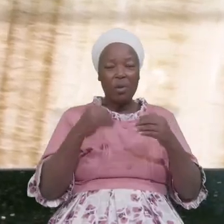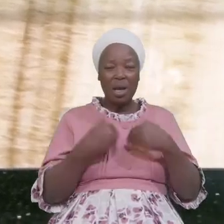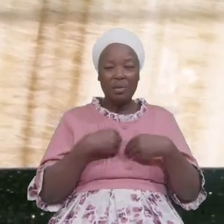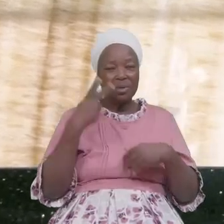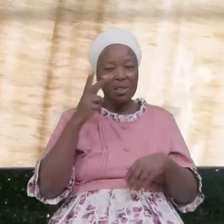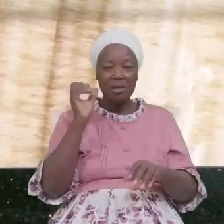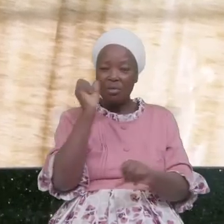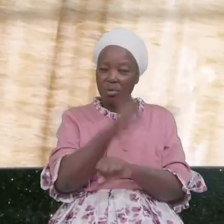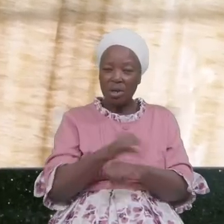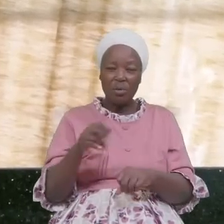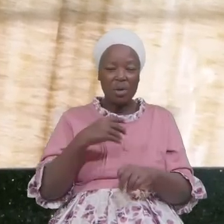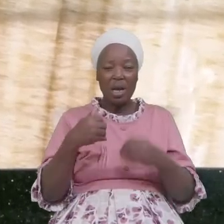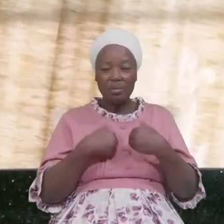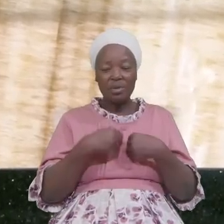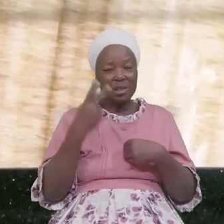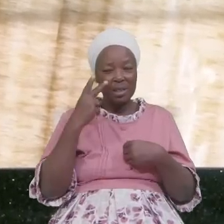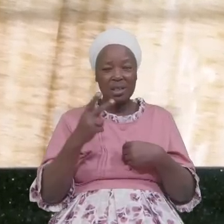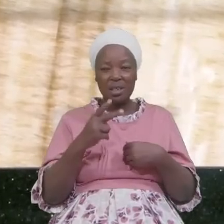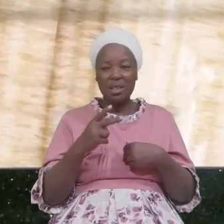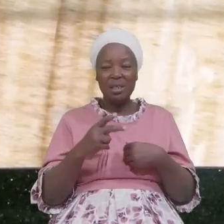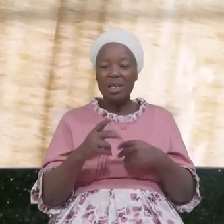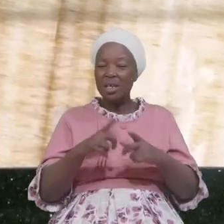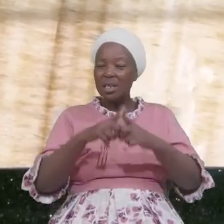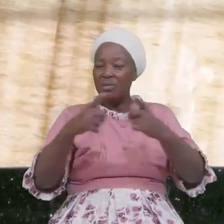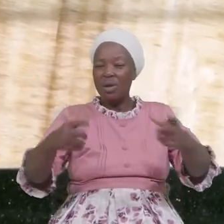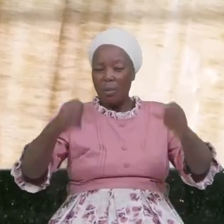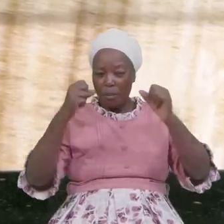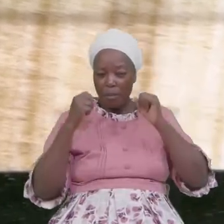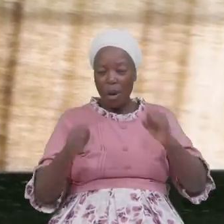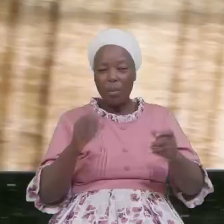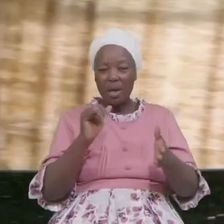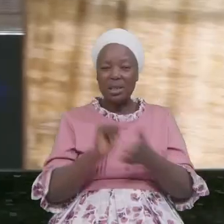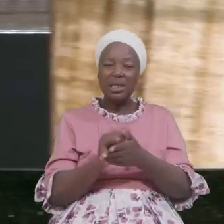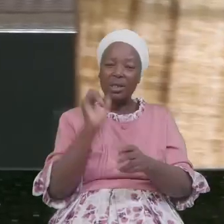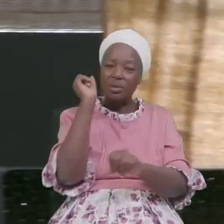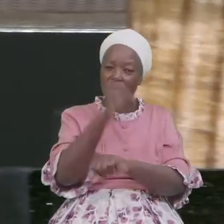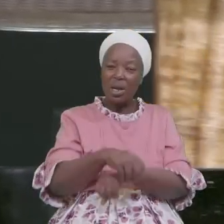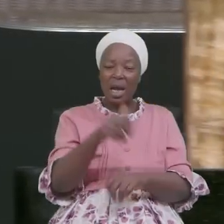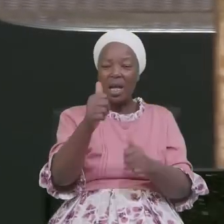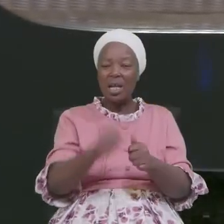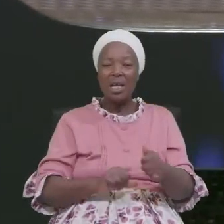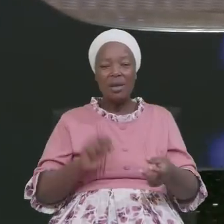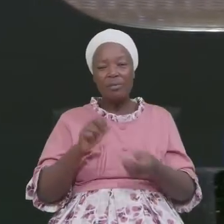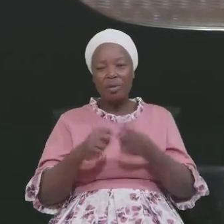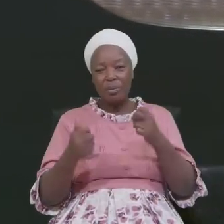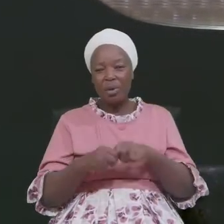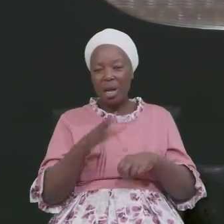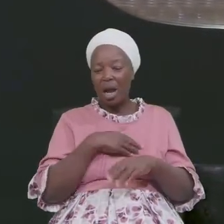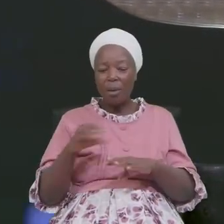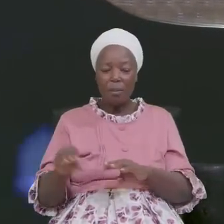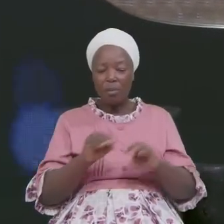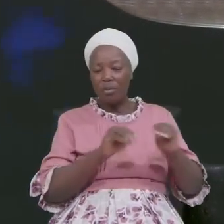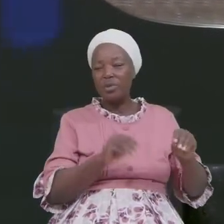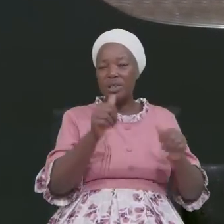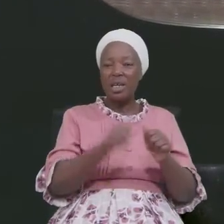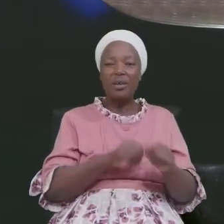seen irresistible power that overcomes every problem and moves every